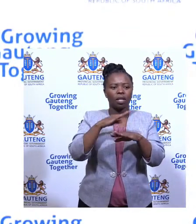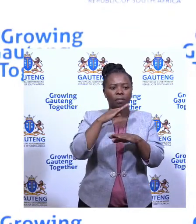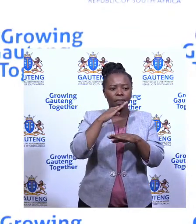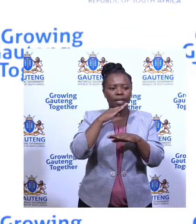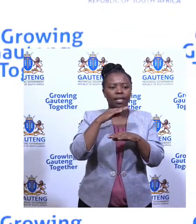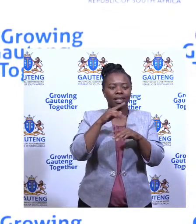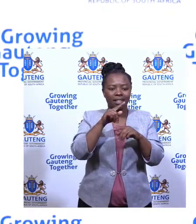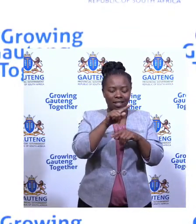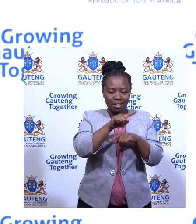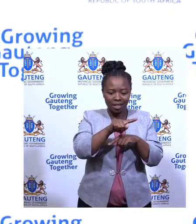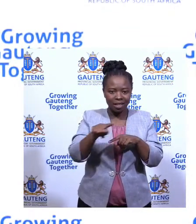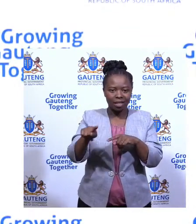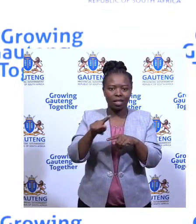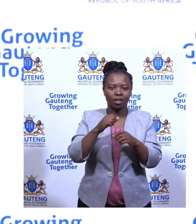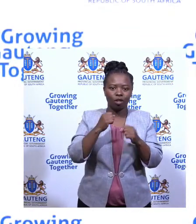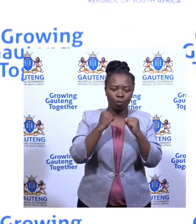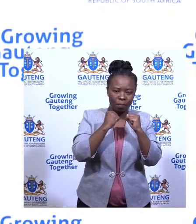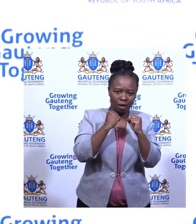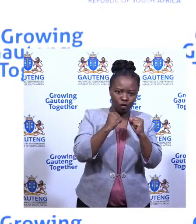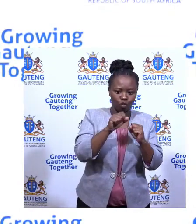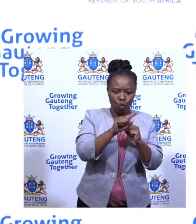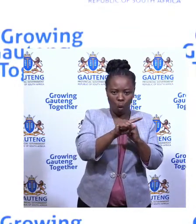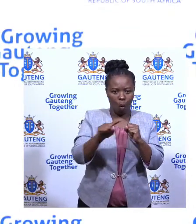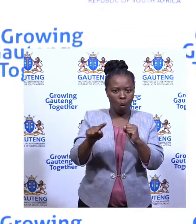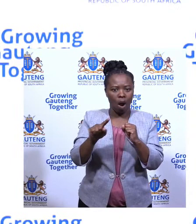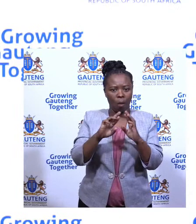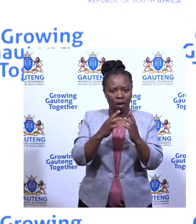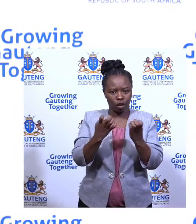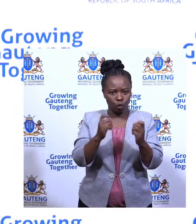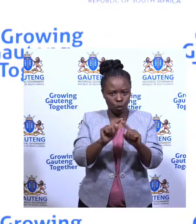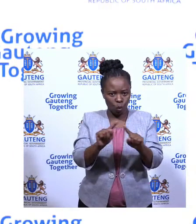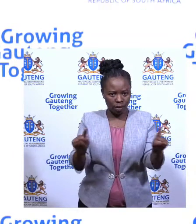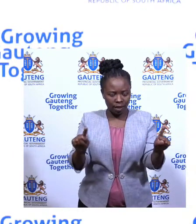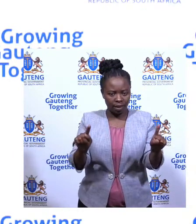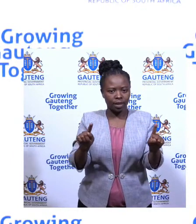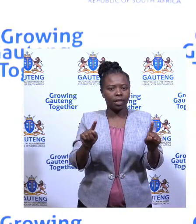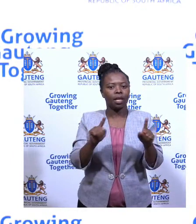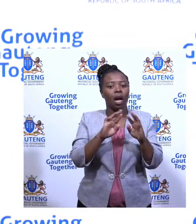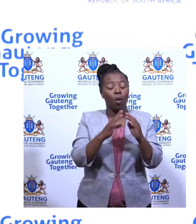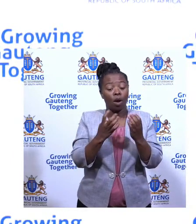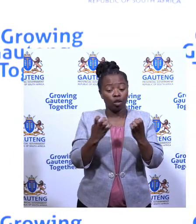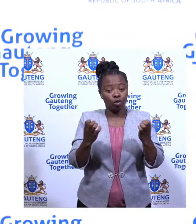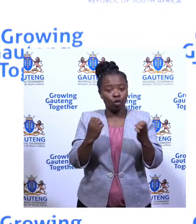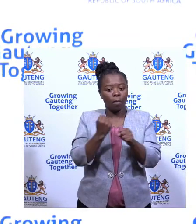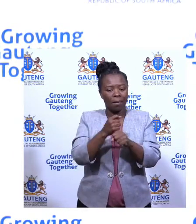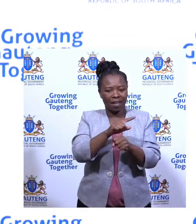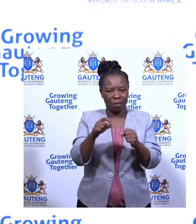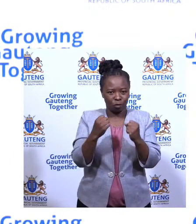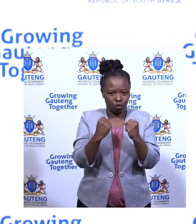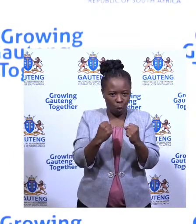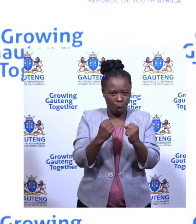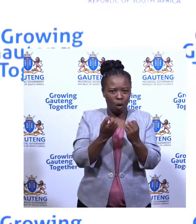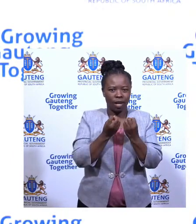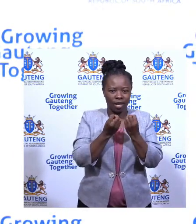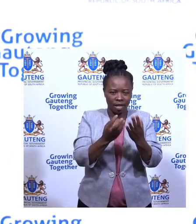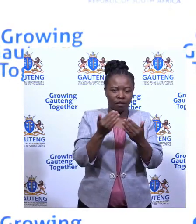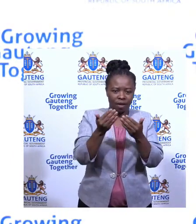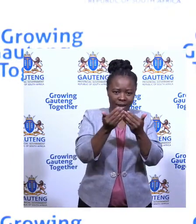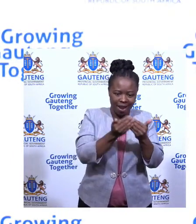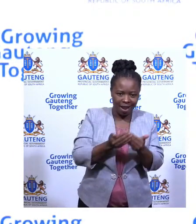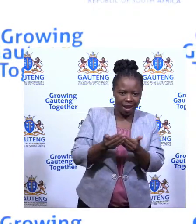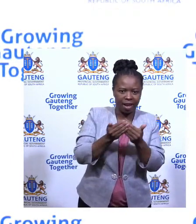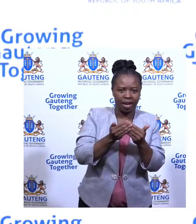to reduce transmissions, and she talked about what that is. It's also about strengthening our capacity to provide care in order to reduce